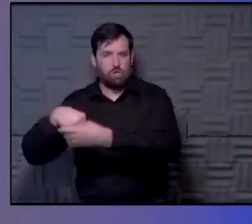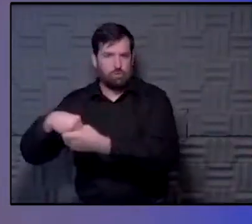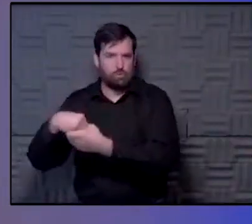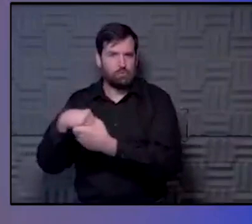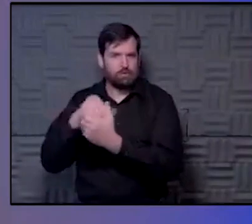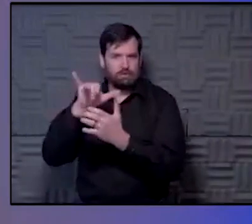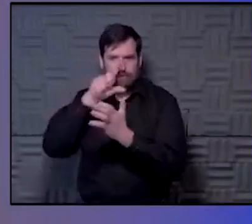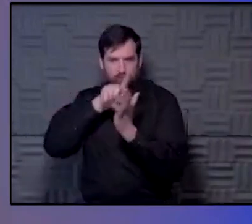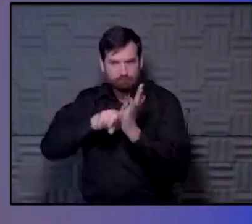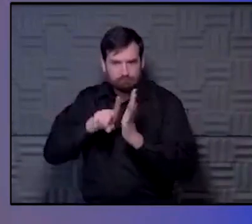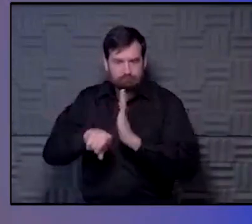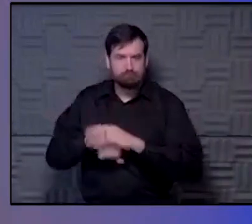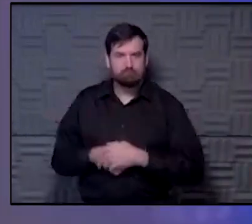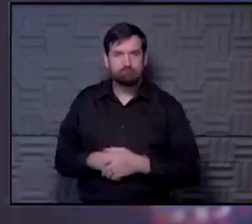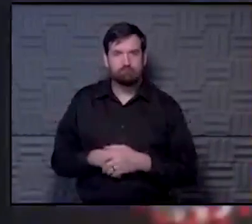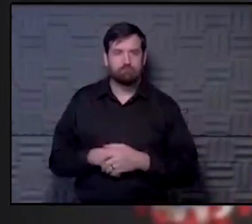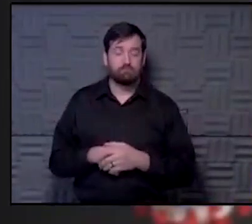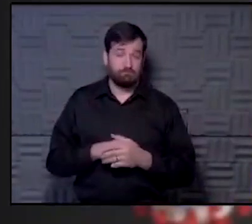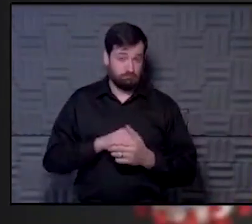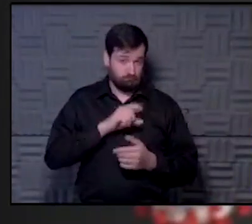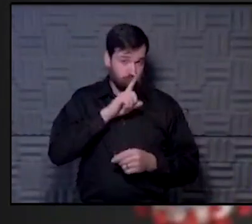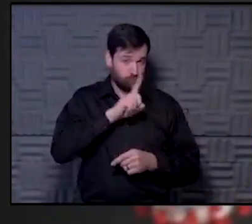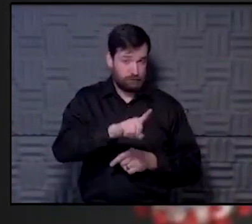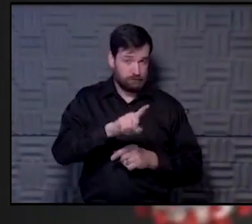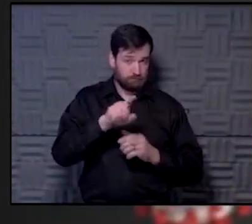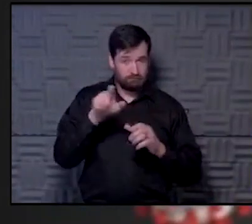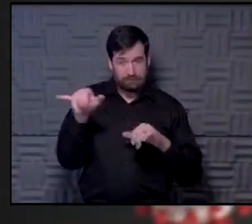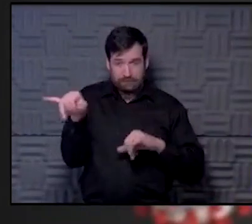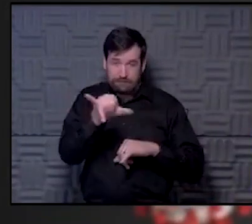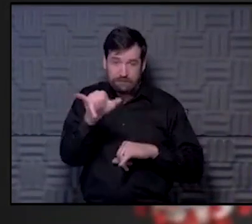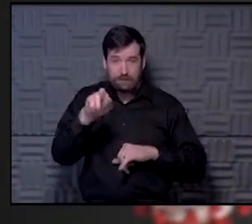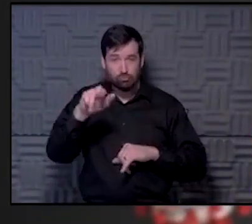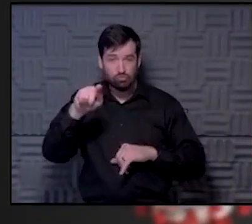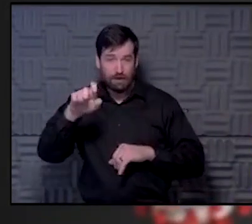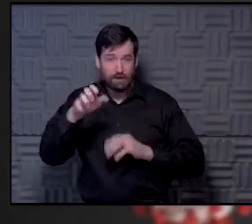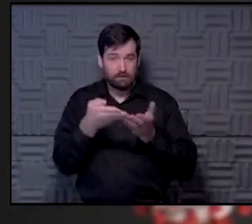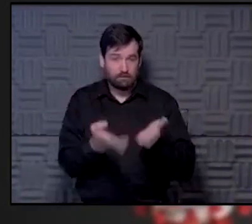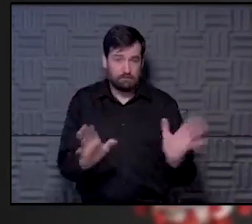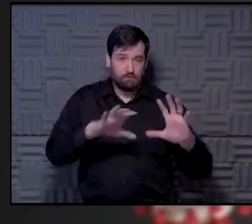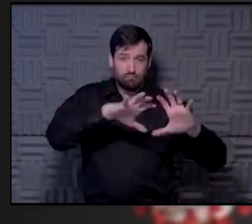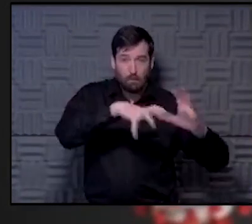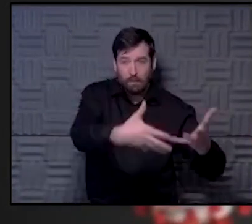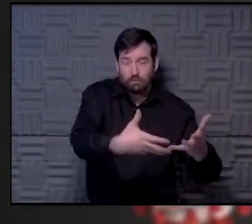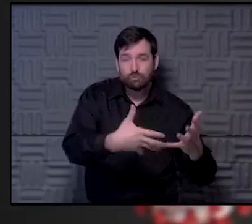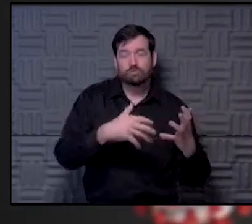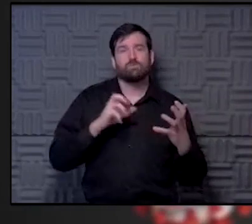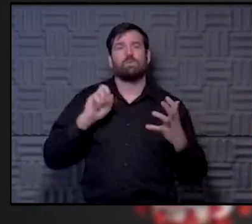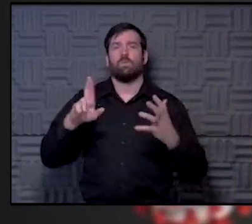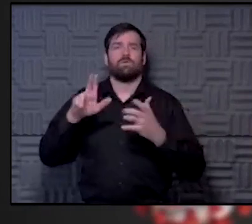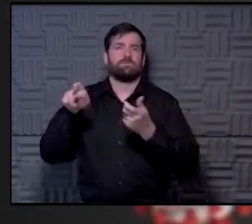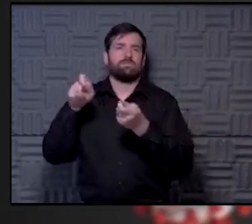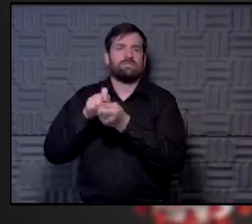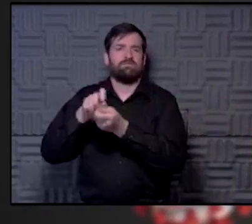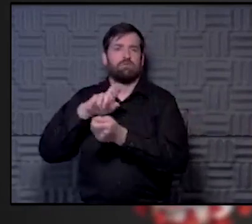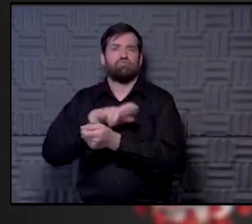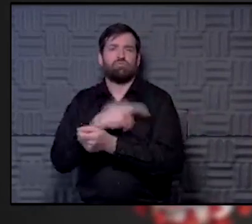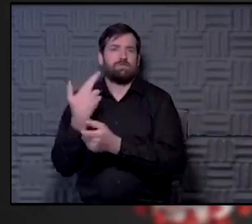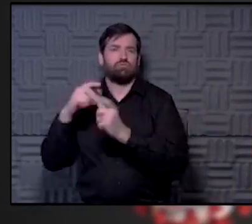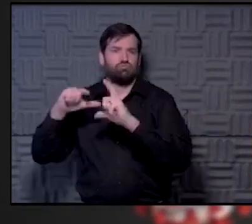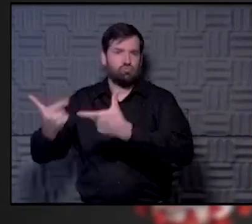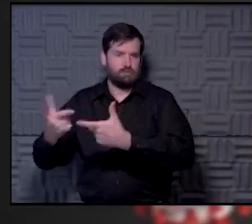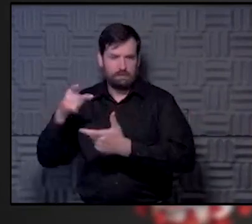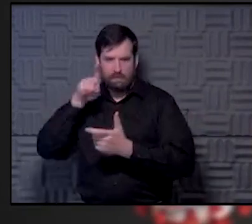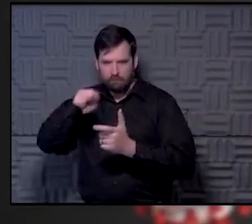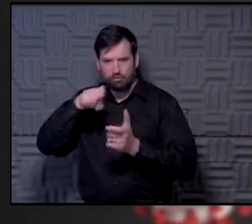this graph as we're looking at it. Is it really the same rate as the general population, or are there specific risk groups that we need